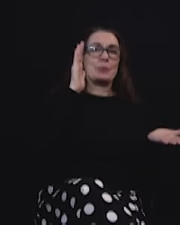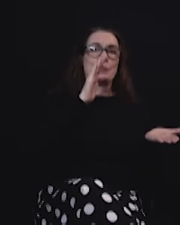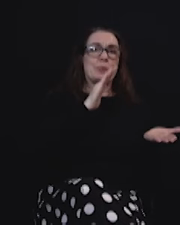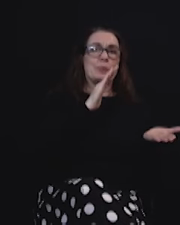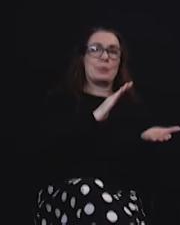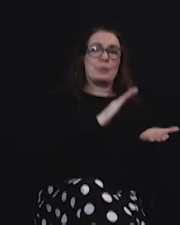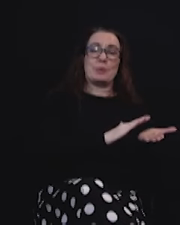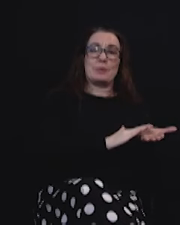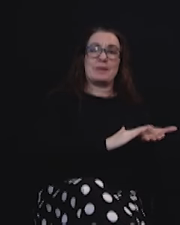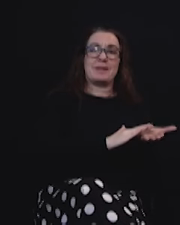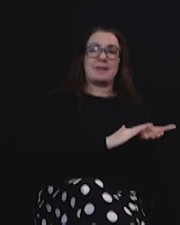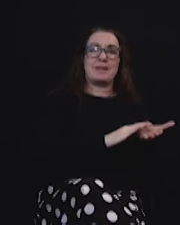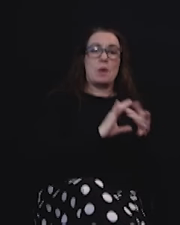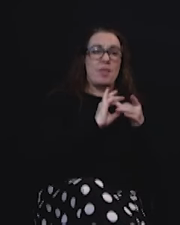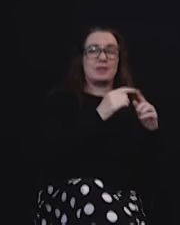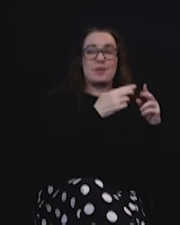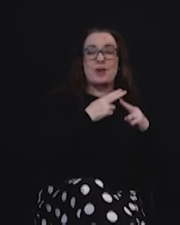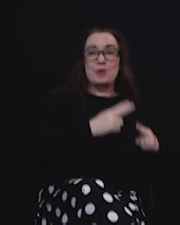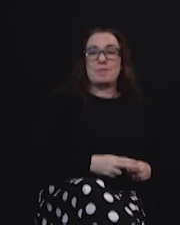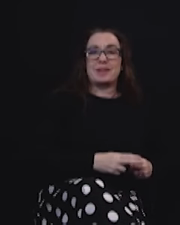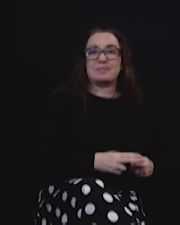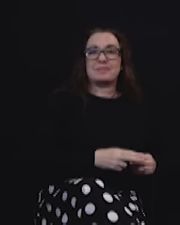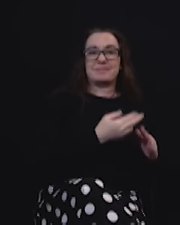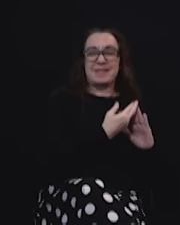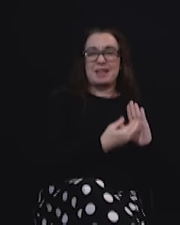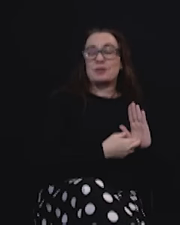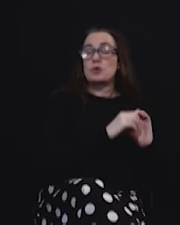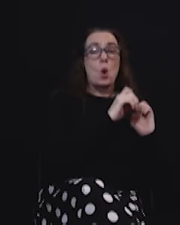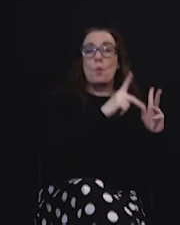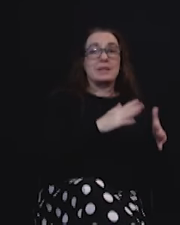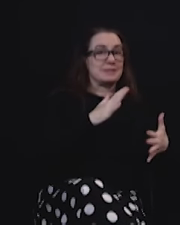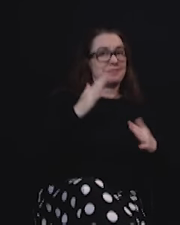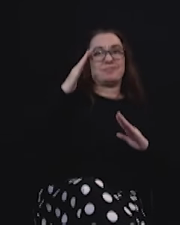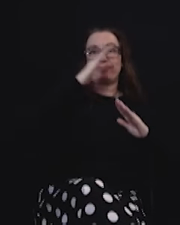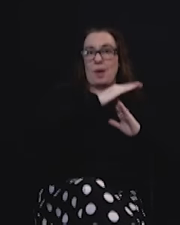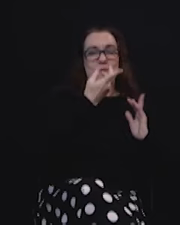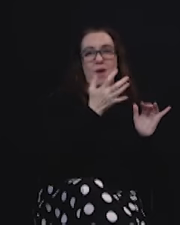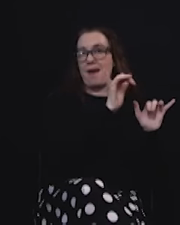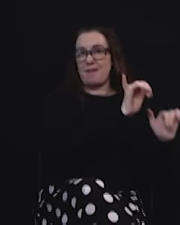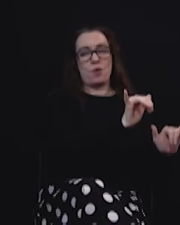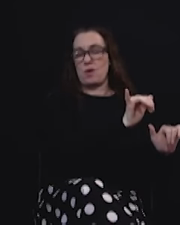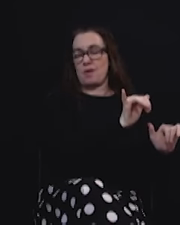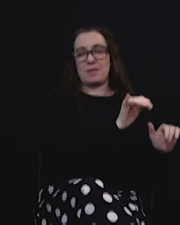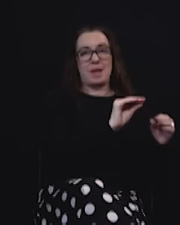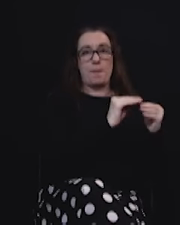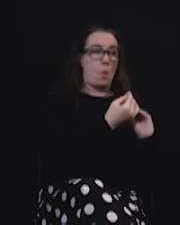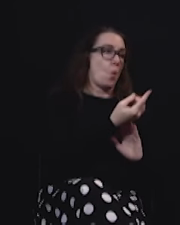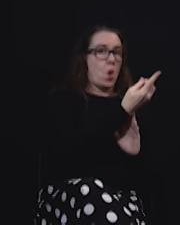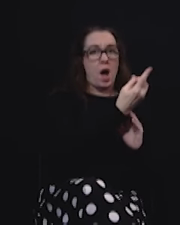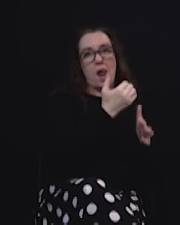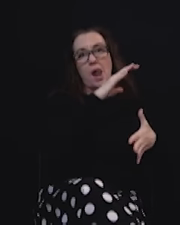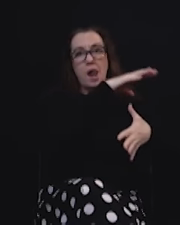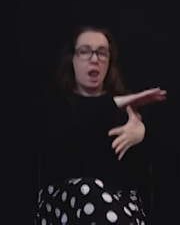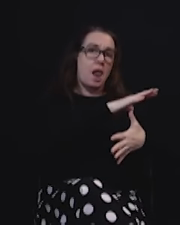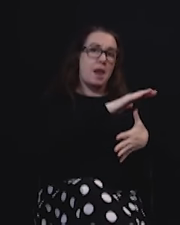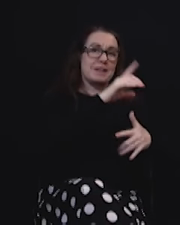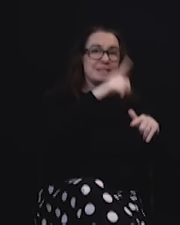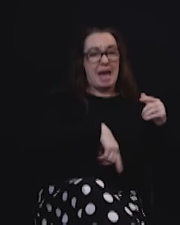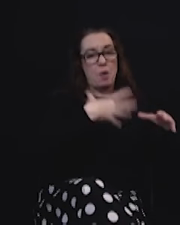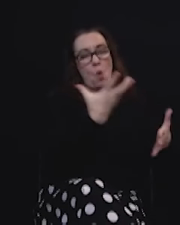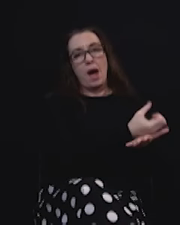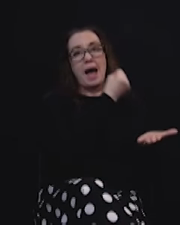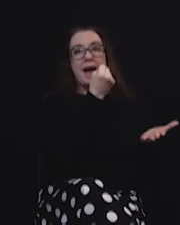standards. It's only a matter of time. No one stays on top forever. No one stays number one. No one stays undefeated.